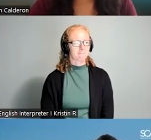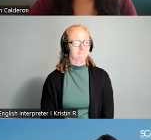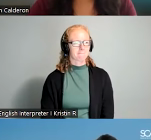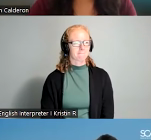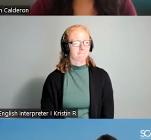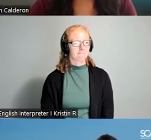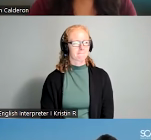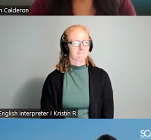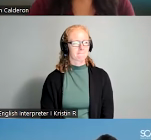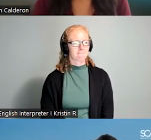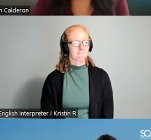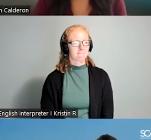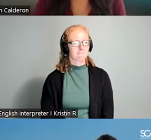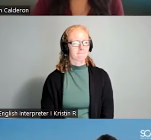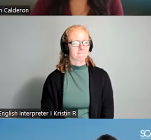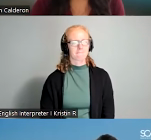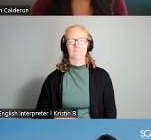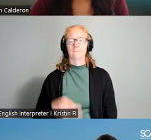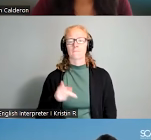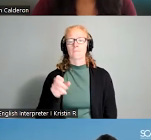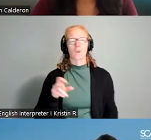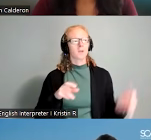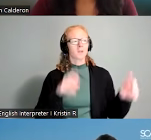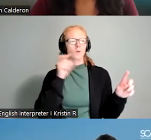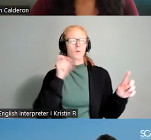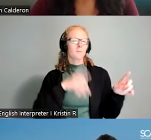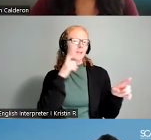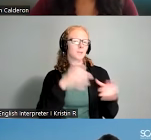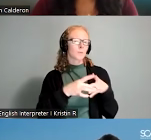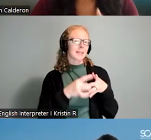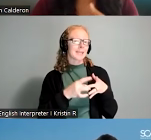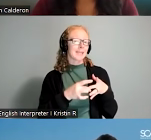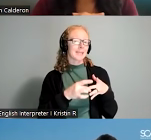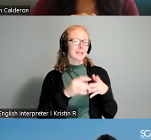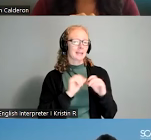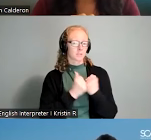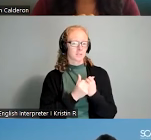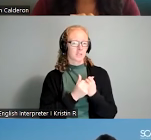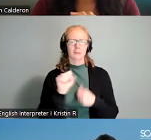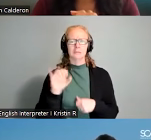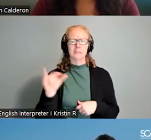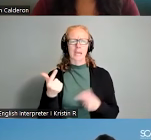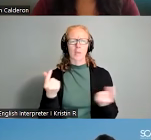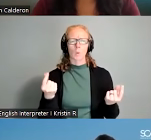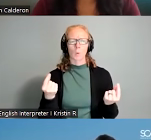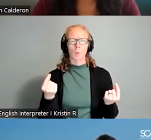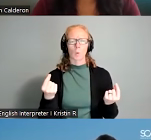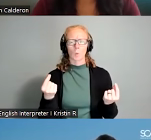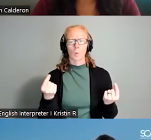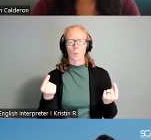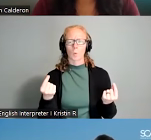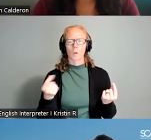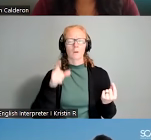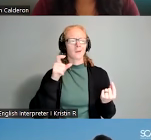Okay. So as lead agency, SCAG is required to evaluate and disclose